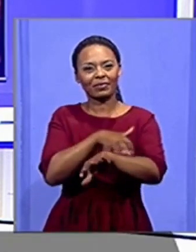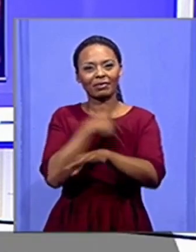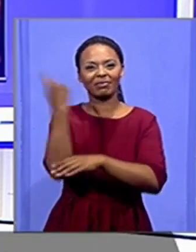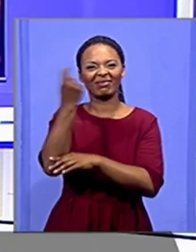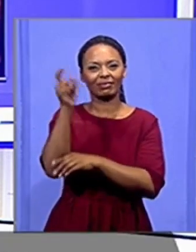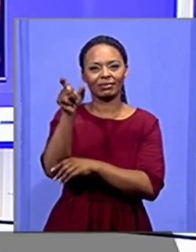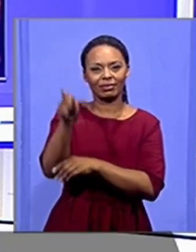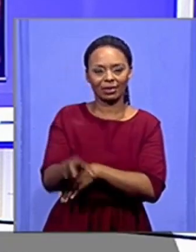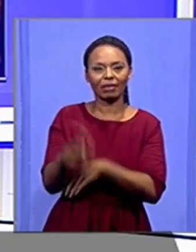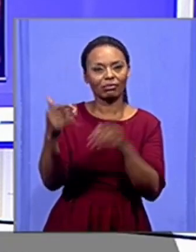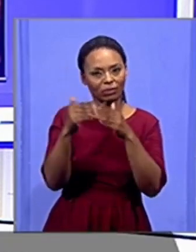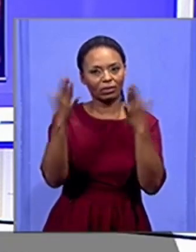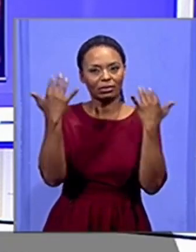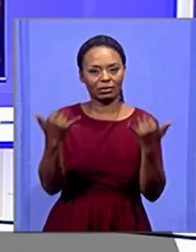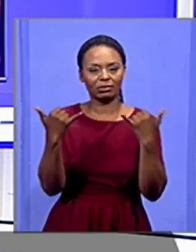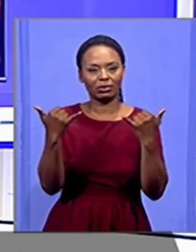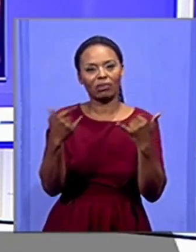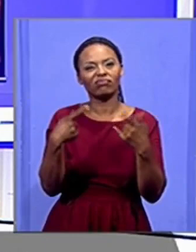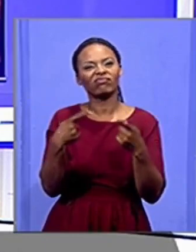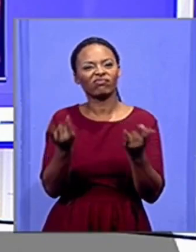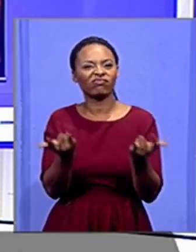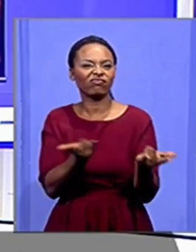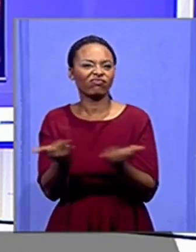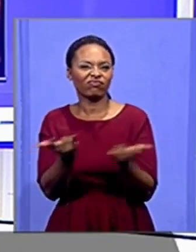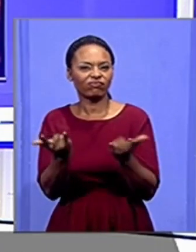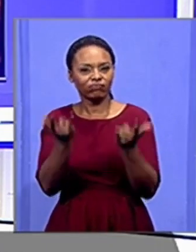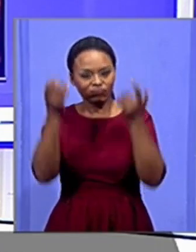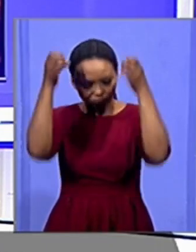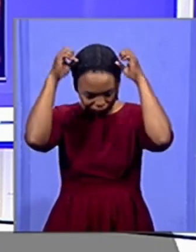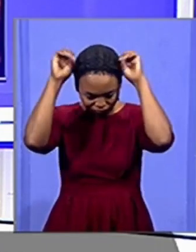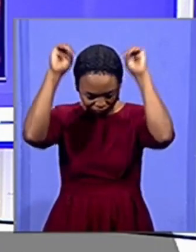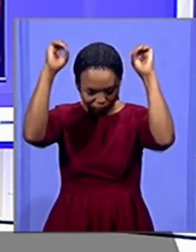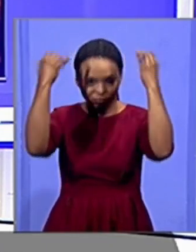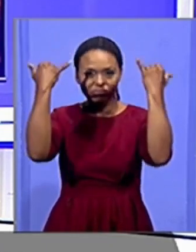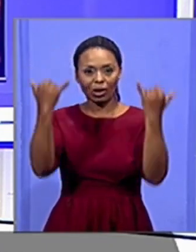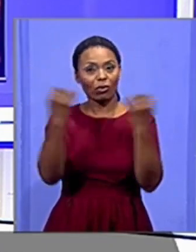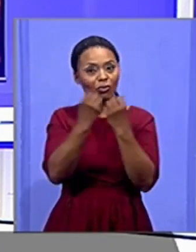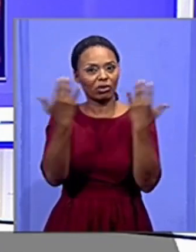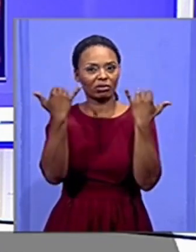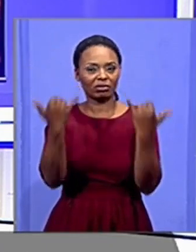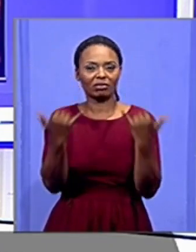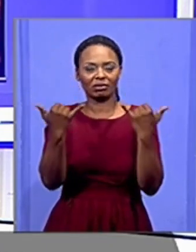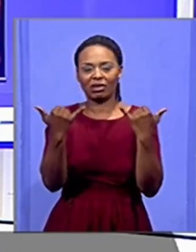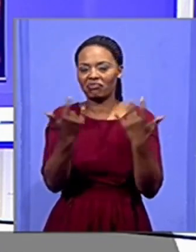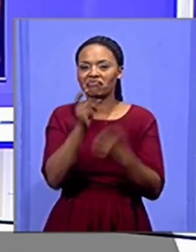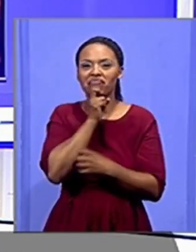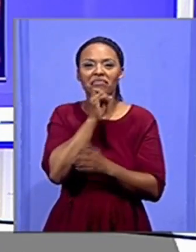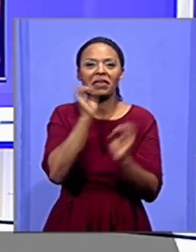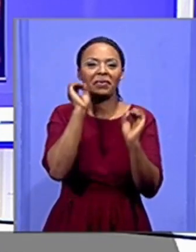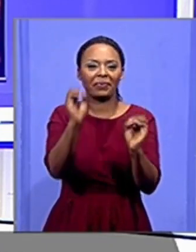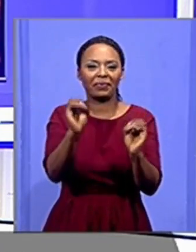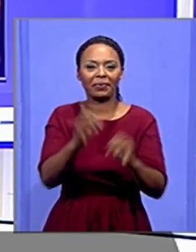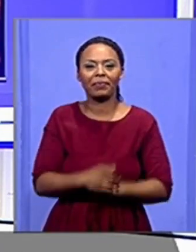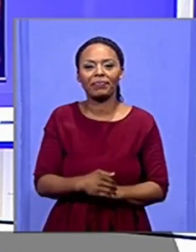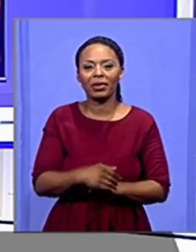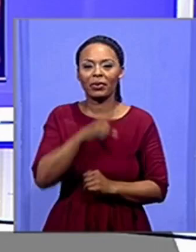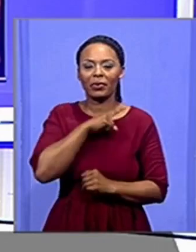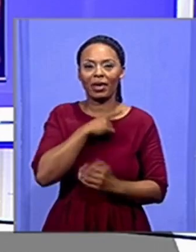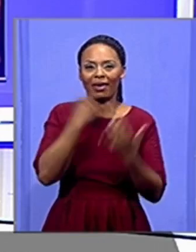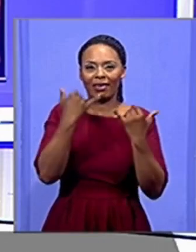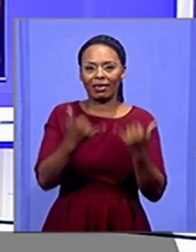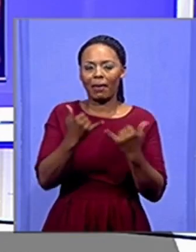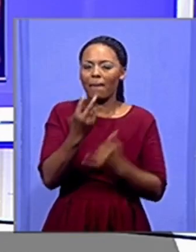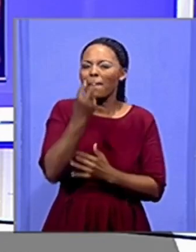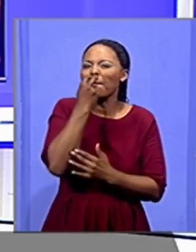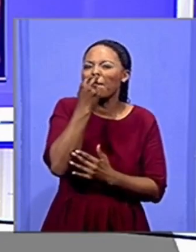o butše kgwebo ya go rekiša nama ya pokolo e le go seo se sa tlwaelegago e fela go bontšha monkgo le tatso